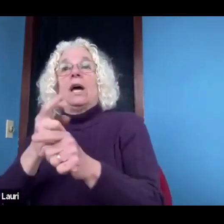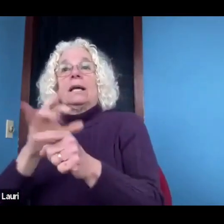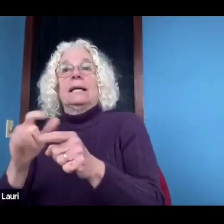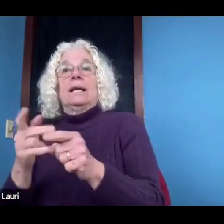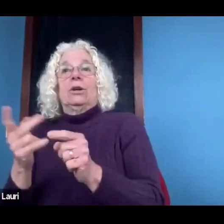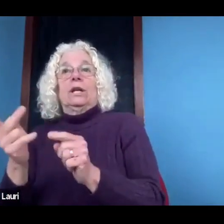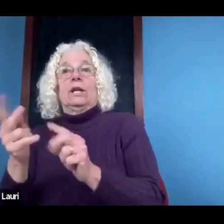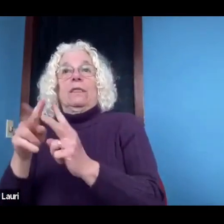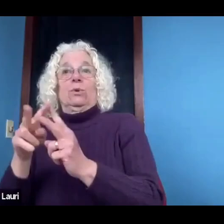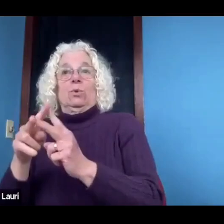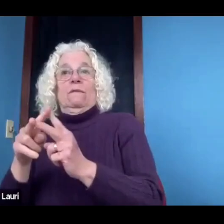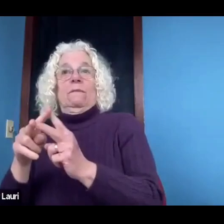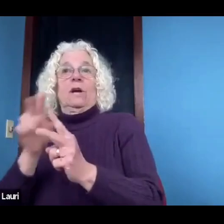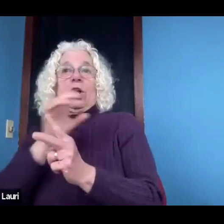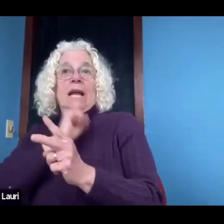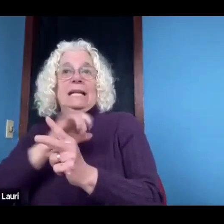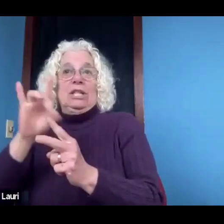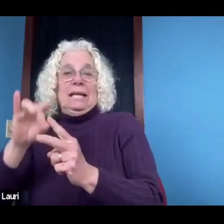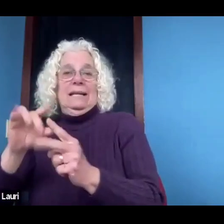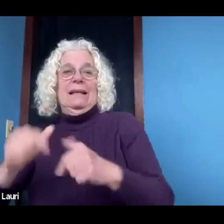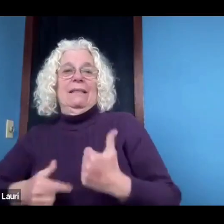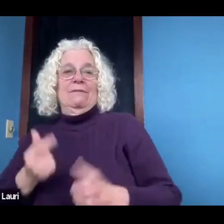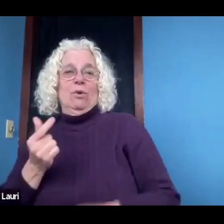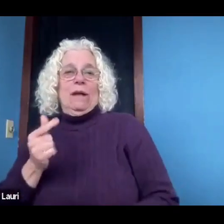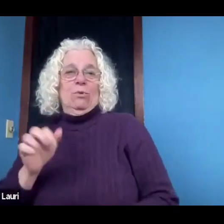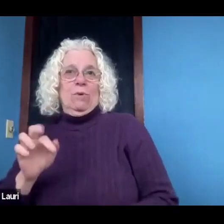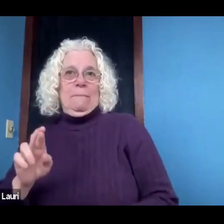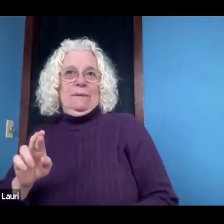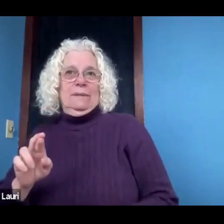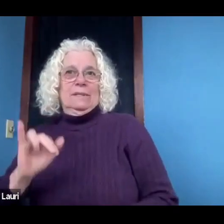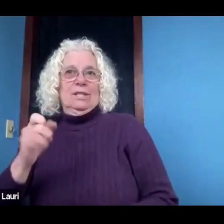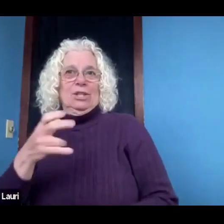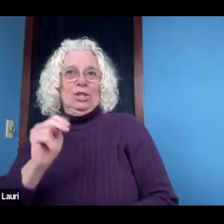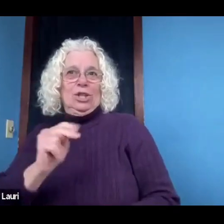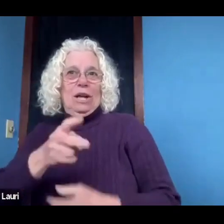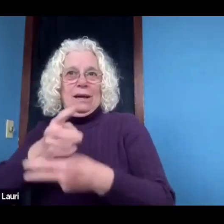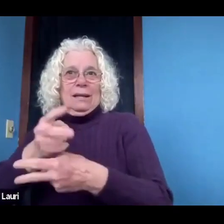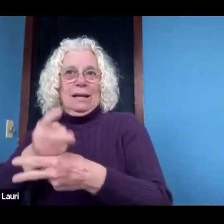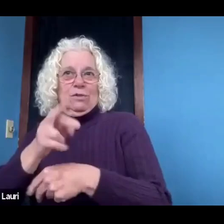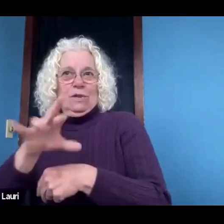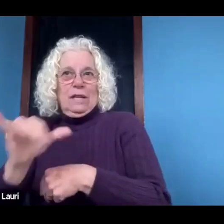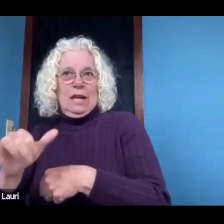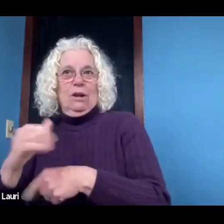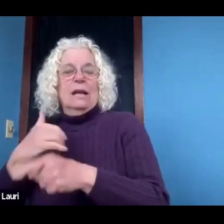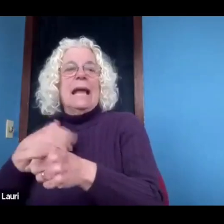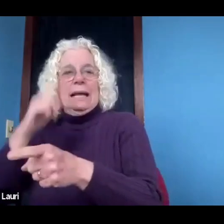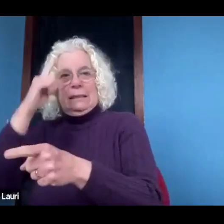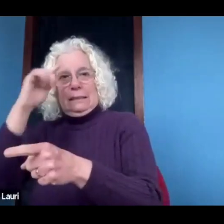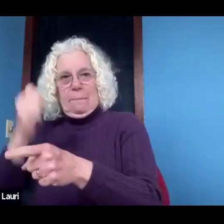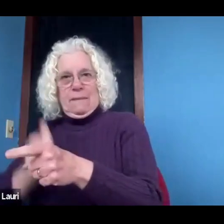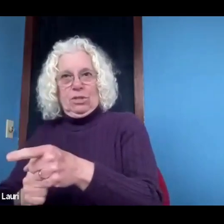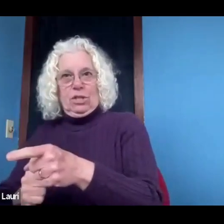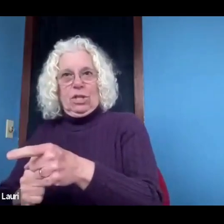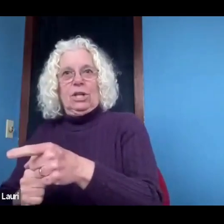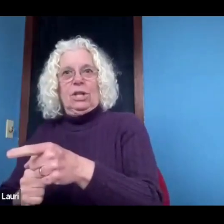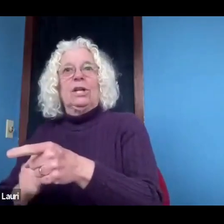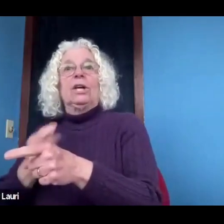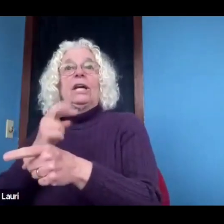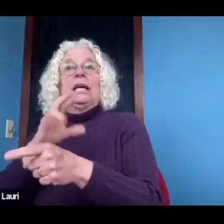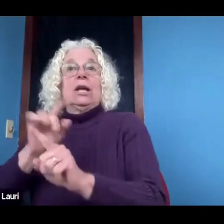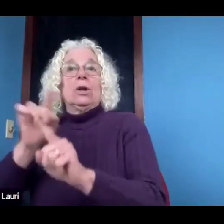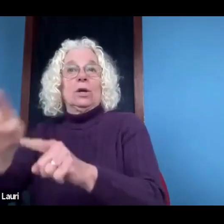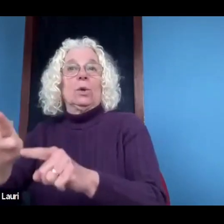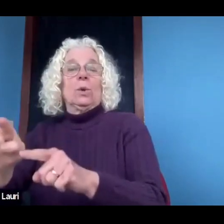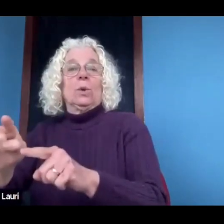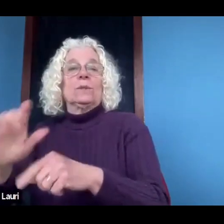couple in their early 80s who live in Grand Rapids. John is the primary caregiver for Gary, who is diagnosed with dementia. Gary attends adult